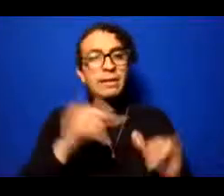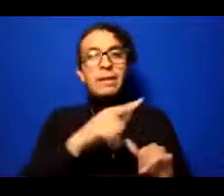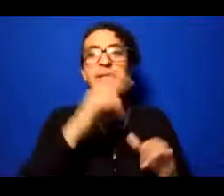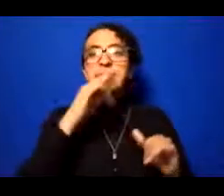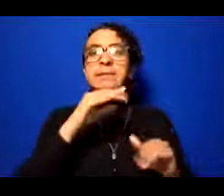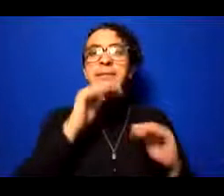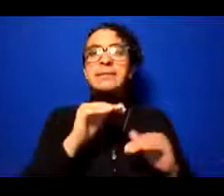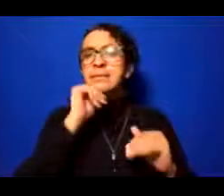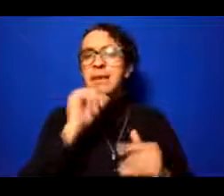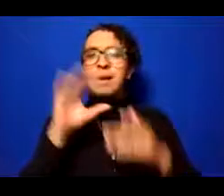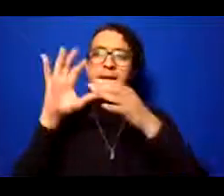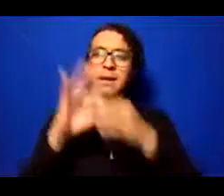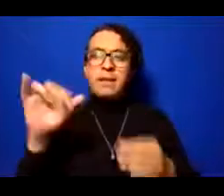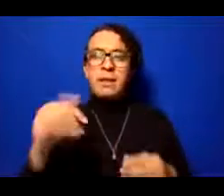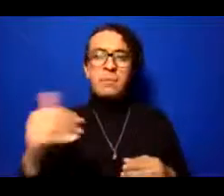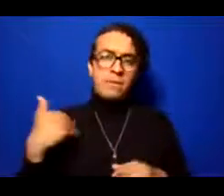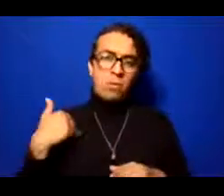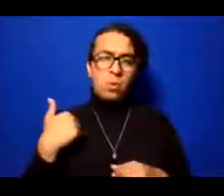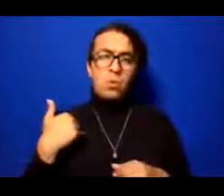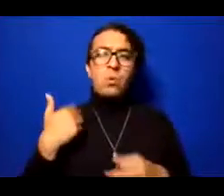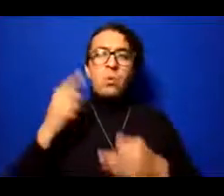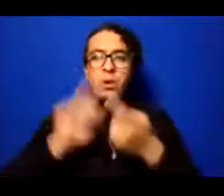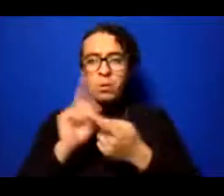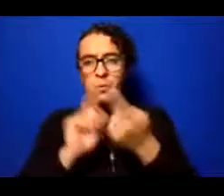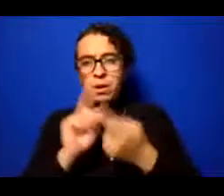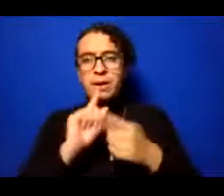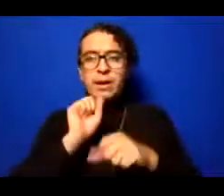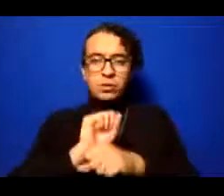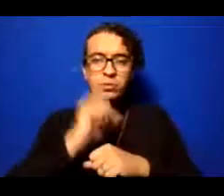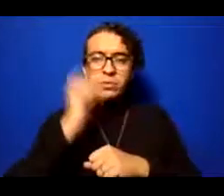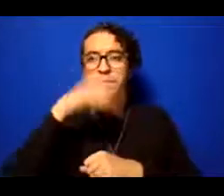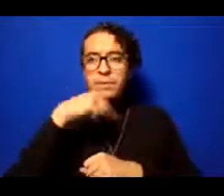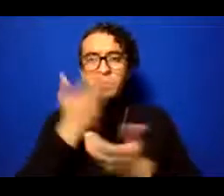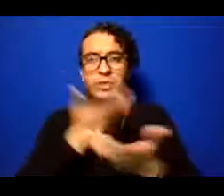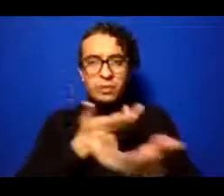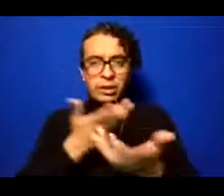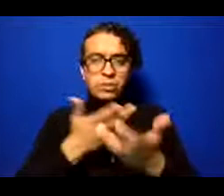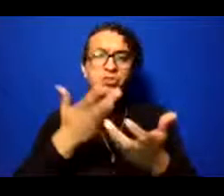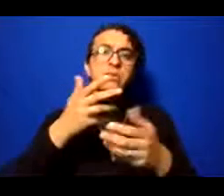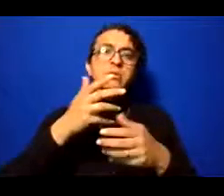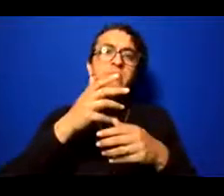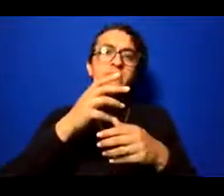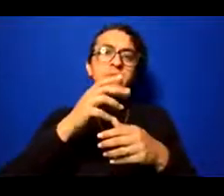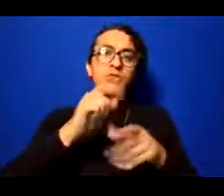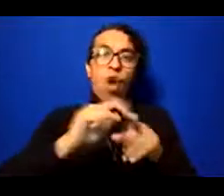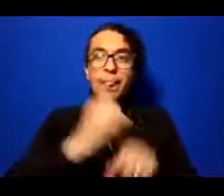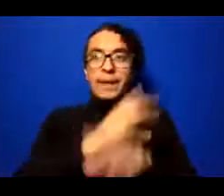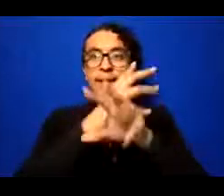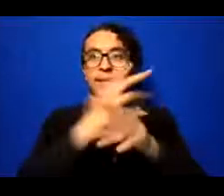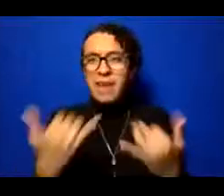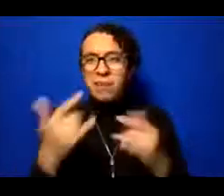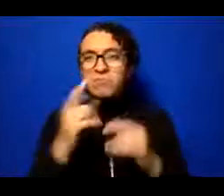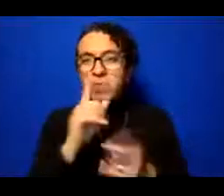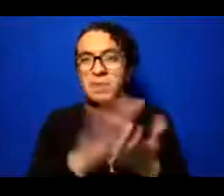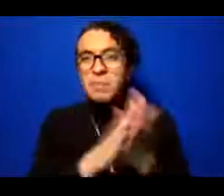the way that they used to, like one-on-one, actual facial interaction, calling people on the phone. Now it's like a 3-word